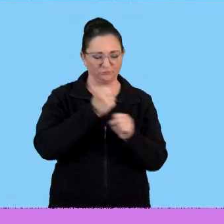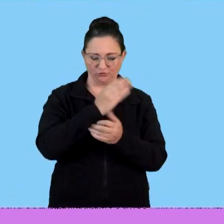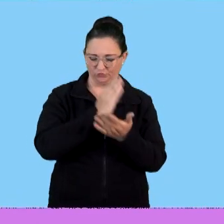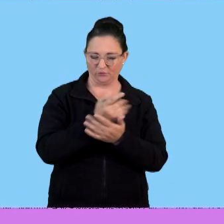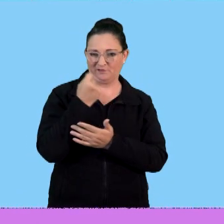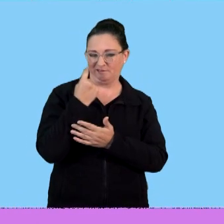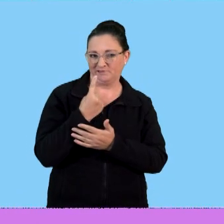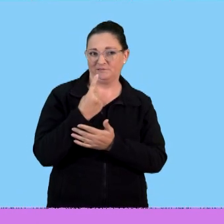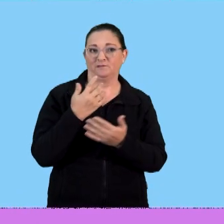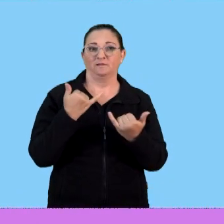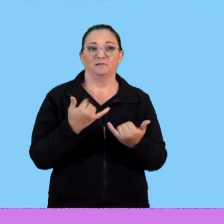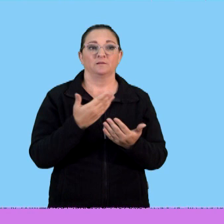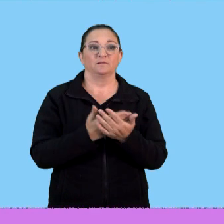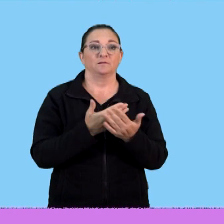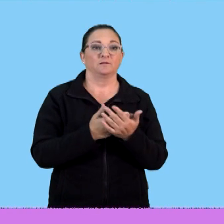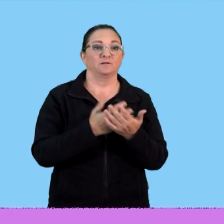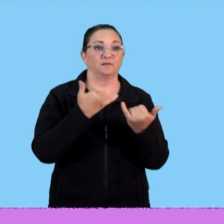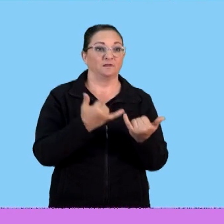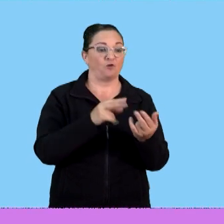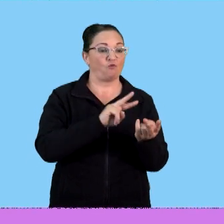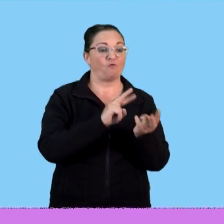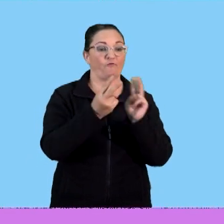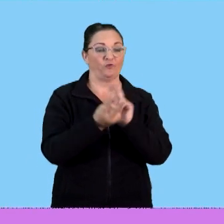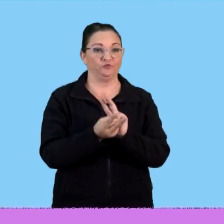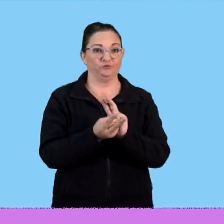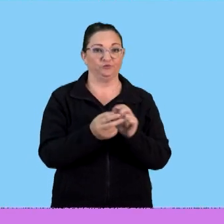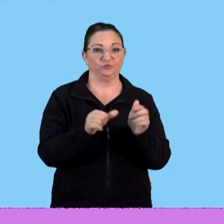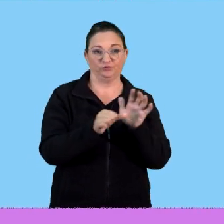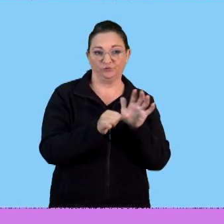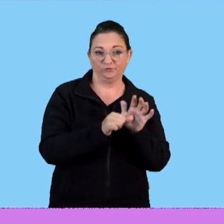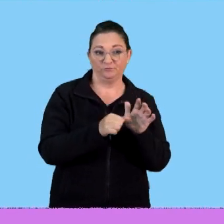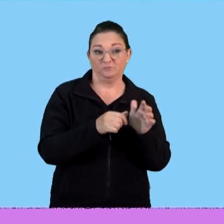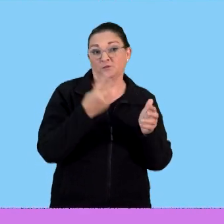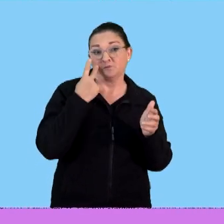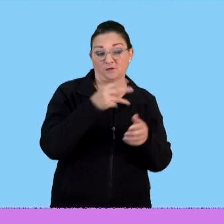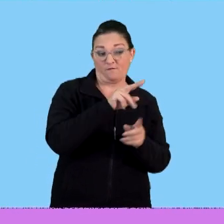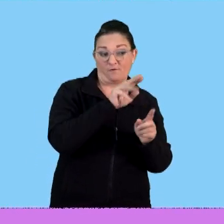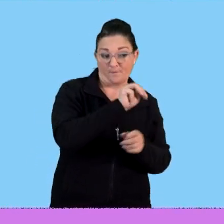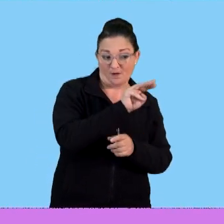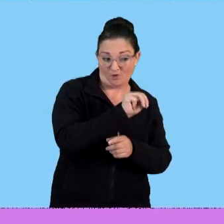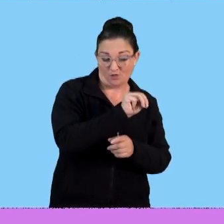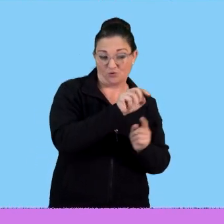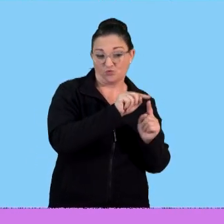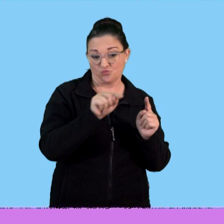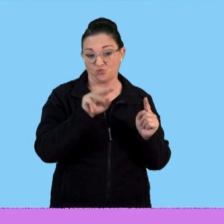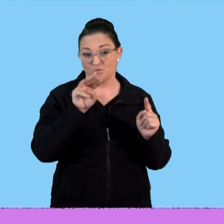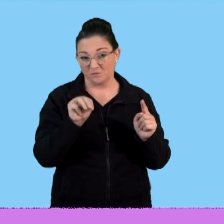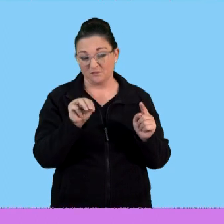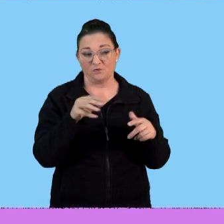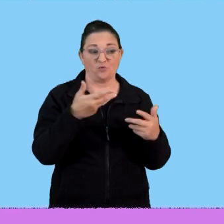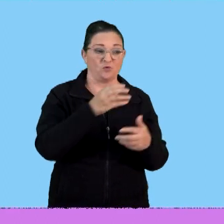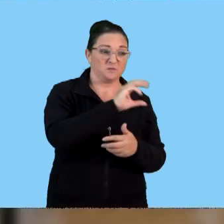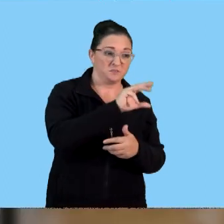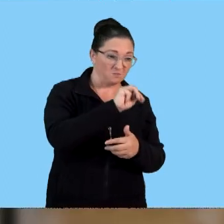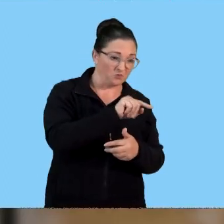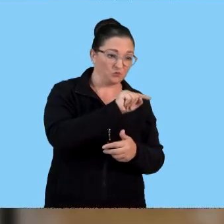Then, guys, ensure that you work with the correct conversion factor. As you've seen, we had to convert from millimeters to meters, for